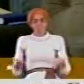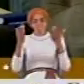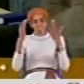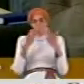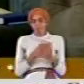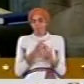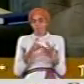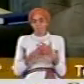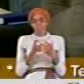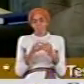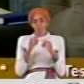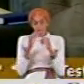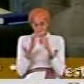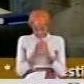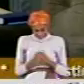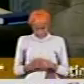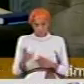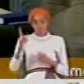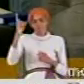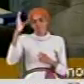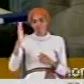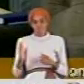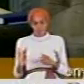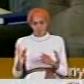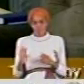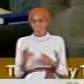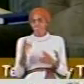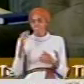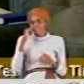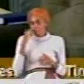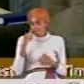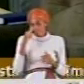Lord. Remember, tomorrow, 7 o'clock.